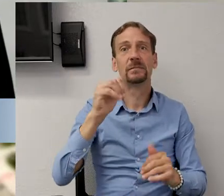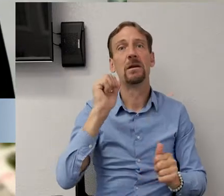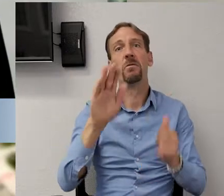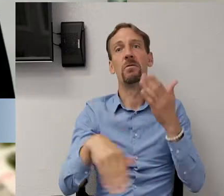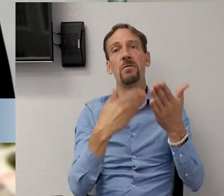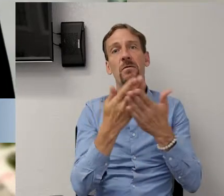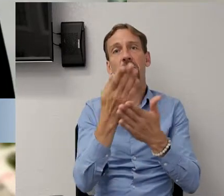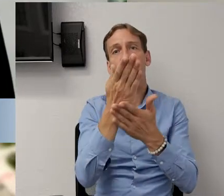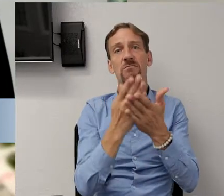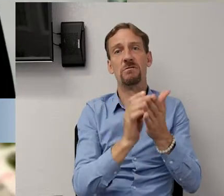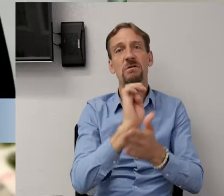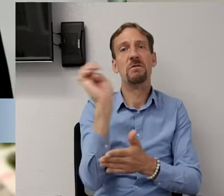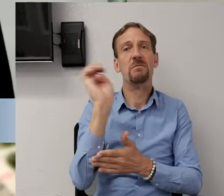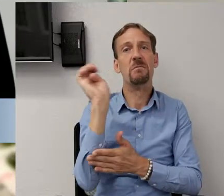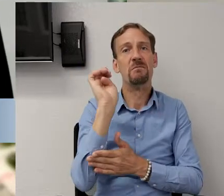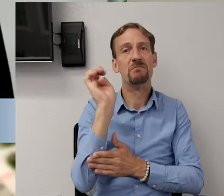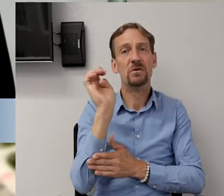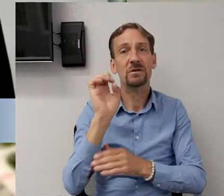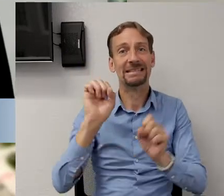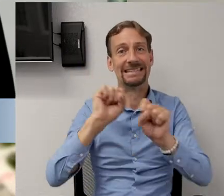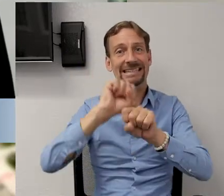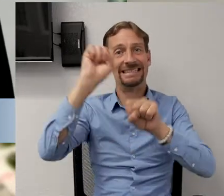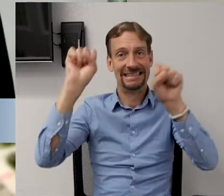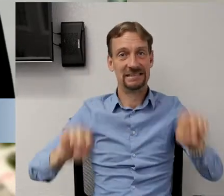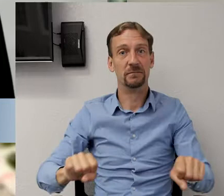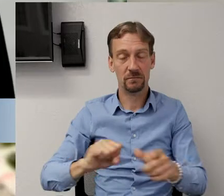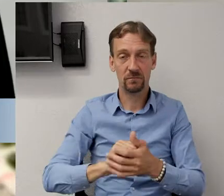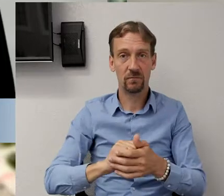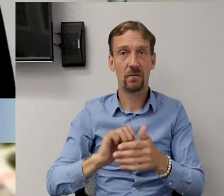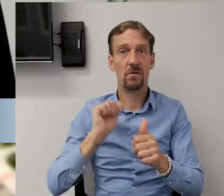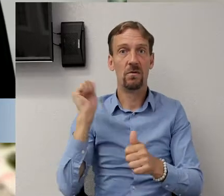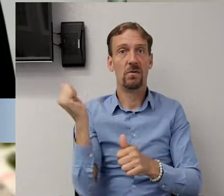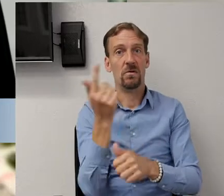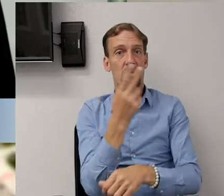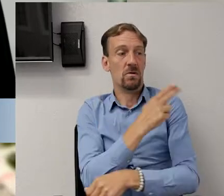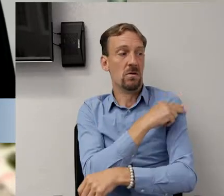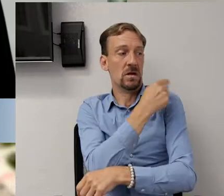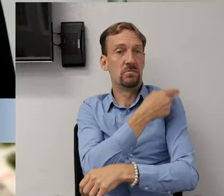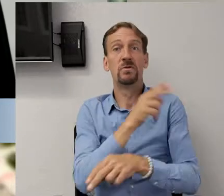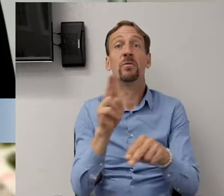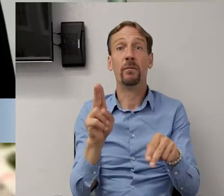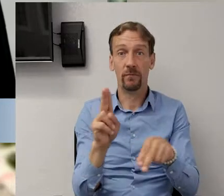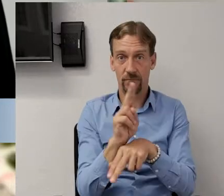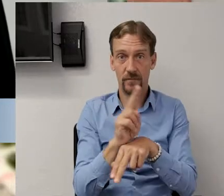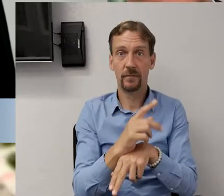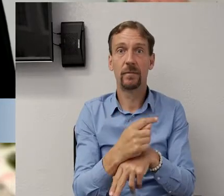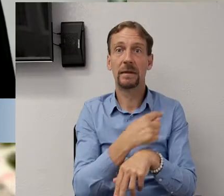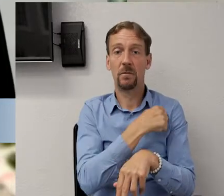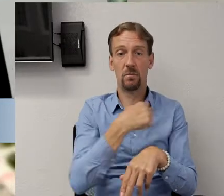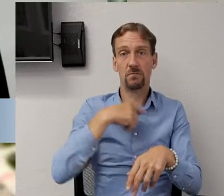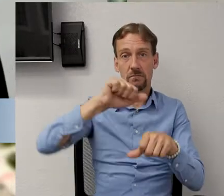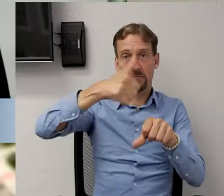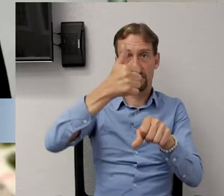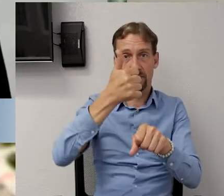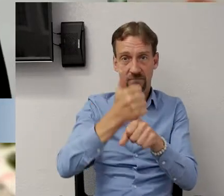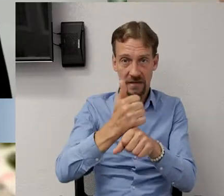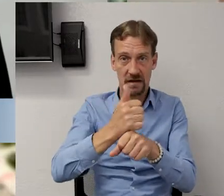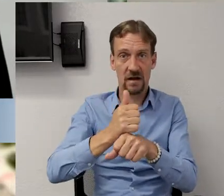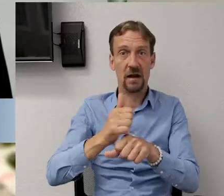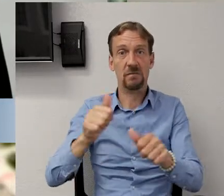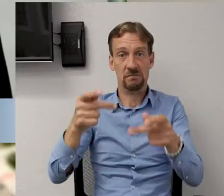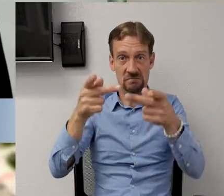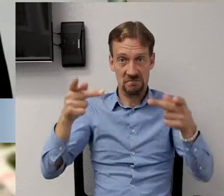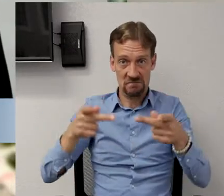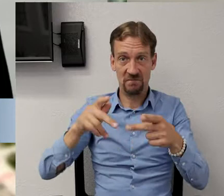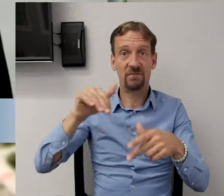hospital emergency incident command system that every hospital uses. You know, we set up the command center very early